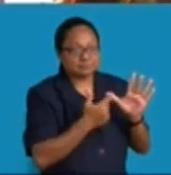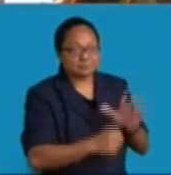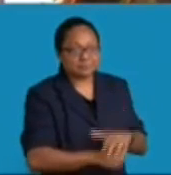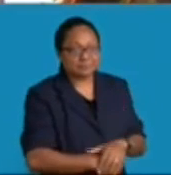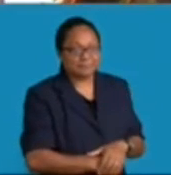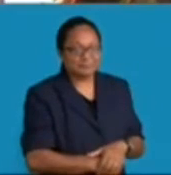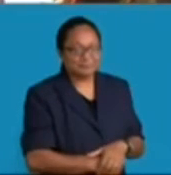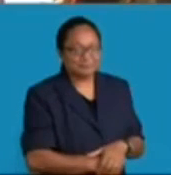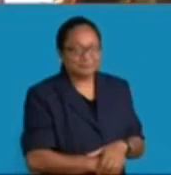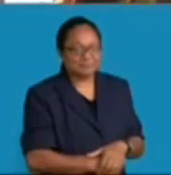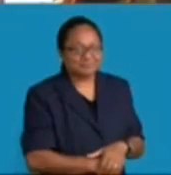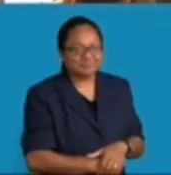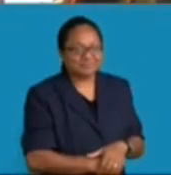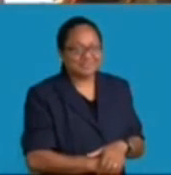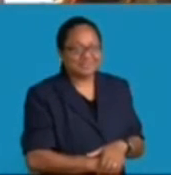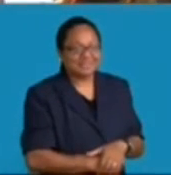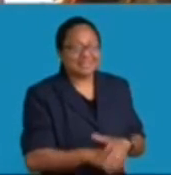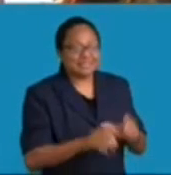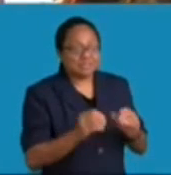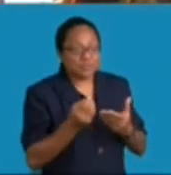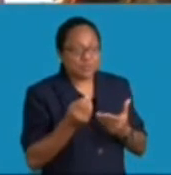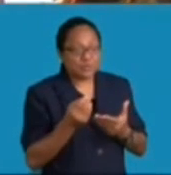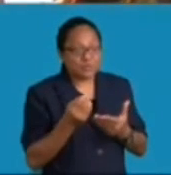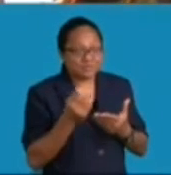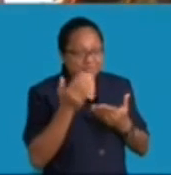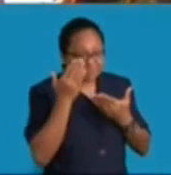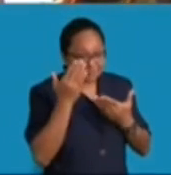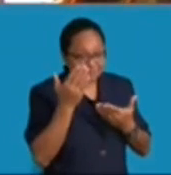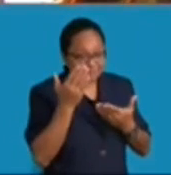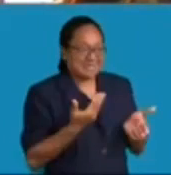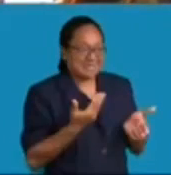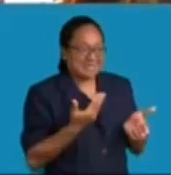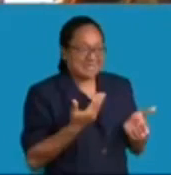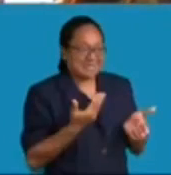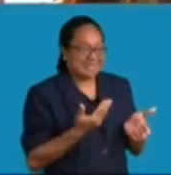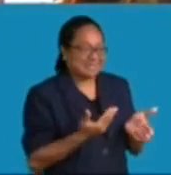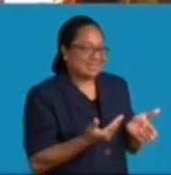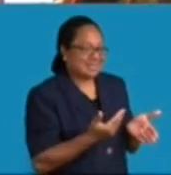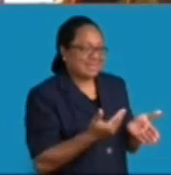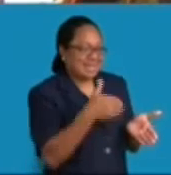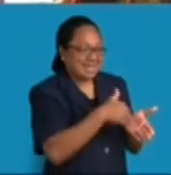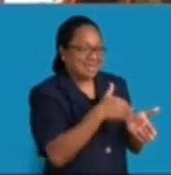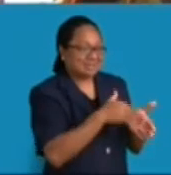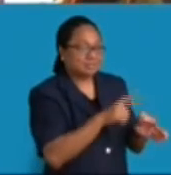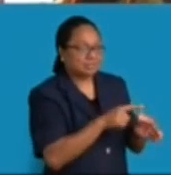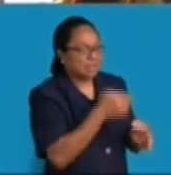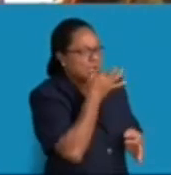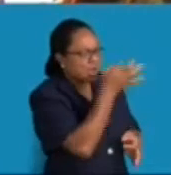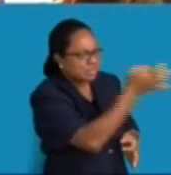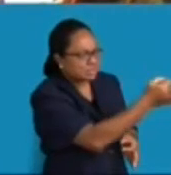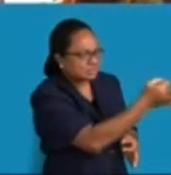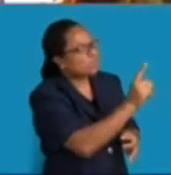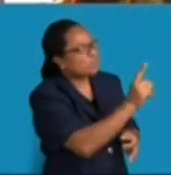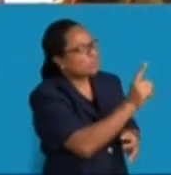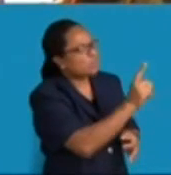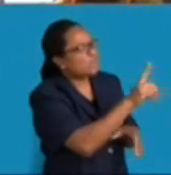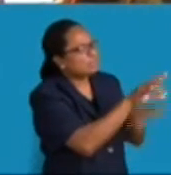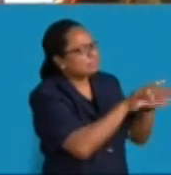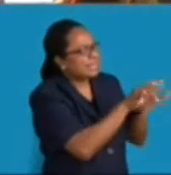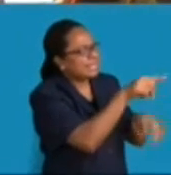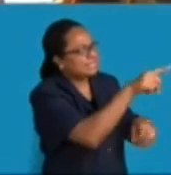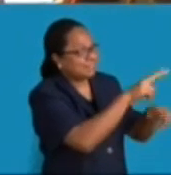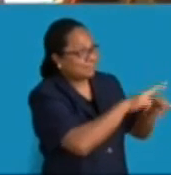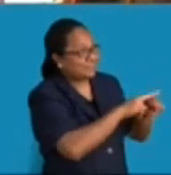Thank you, Madam Speaker. Madam Speaker, my supplementary question to Minister would be, what initiative have been undertaken by Fiji Police Force